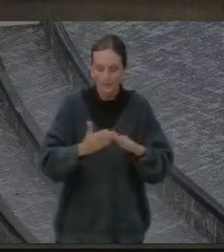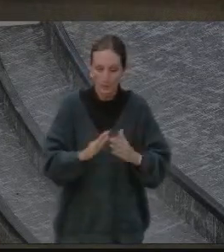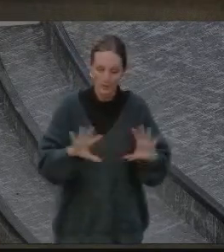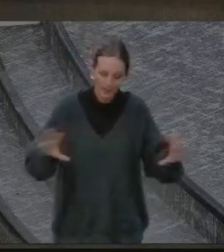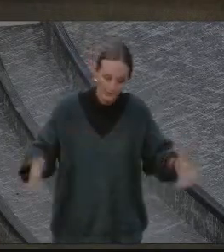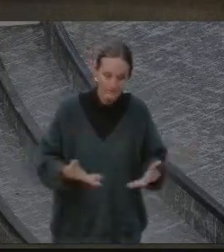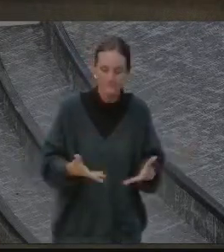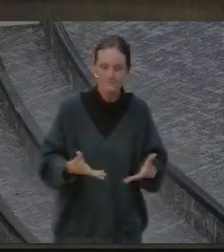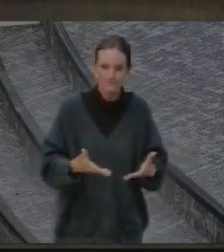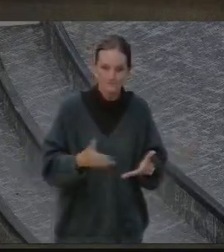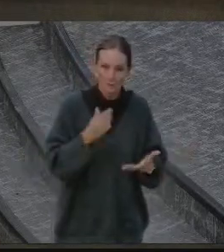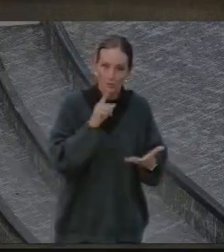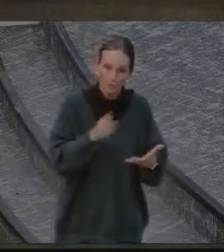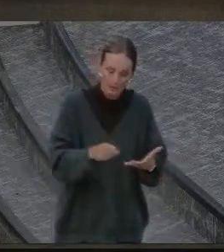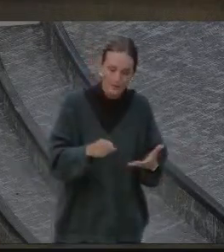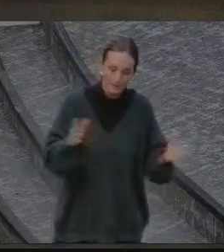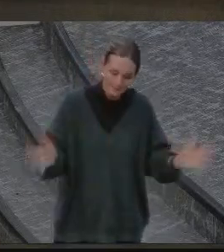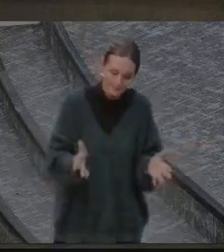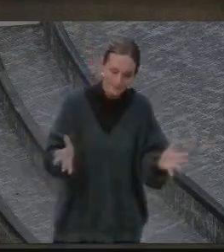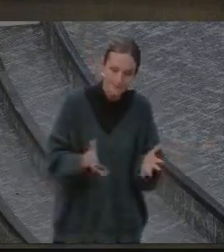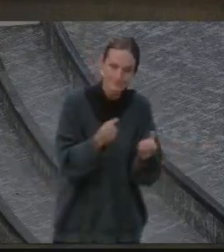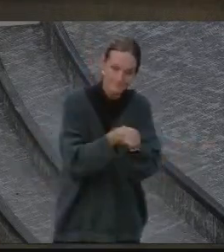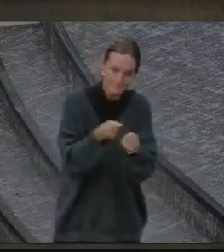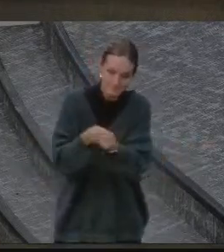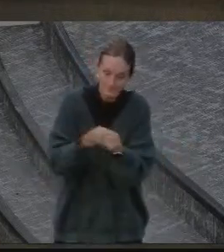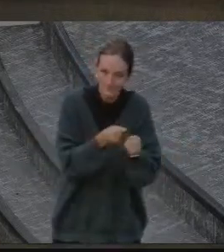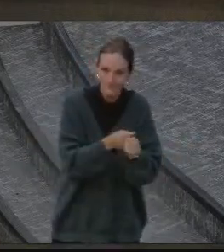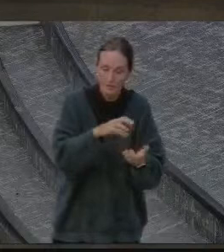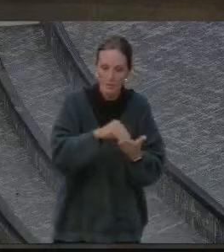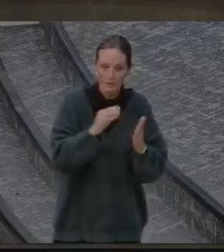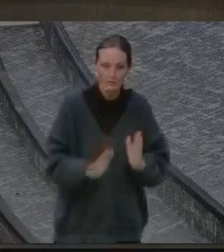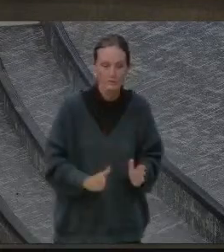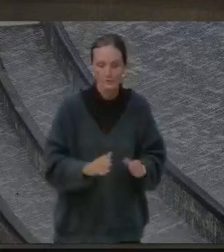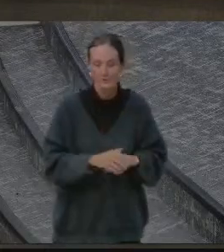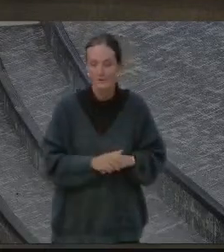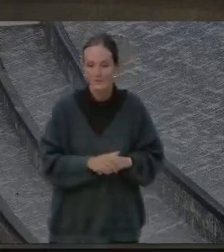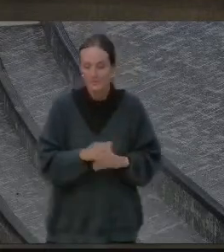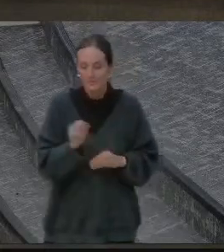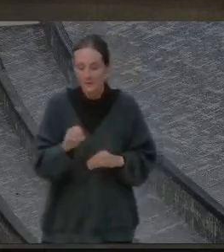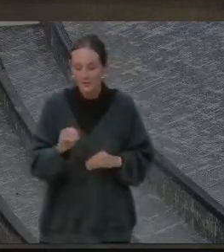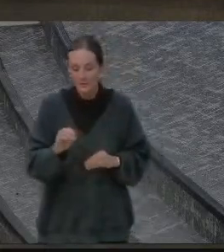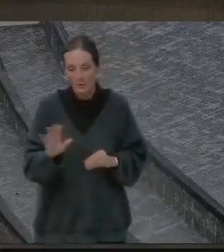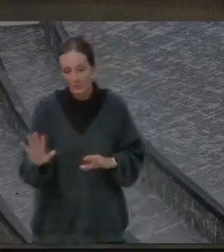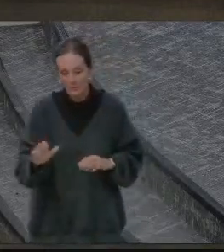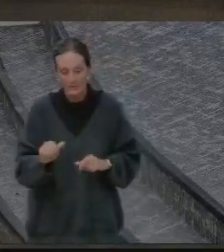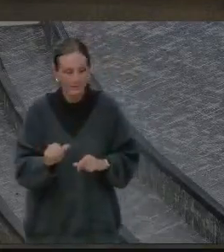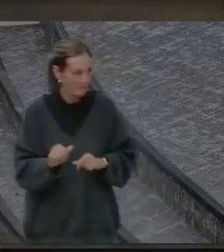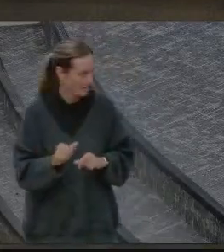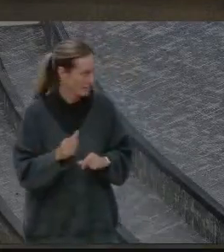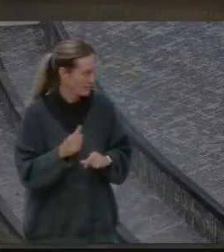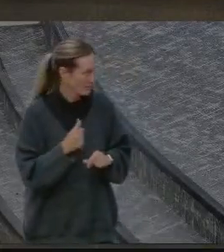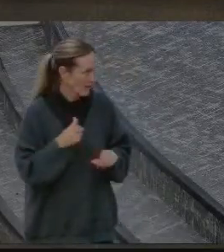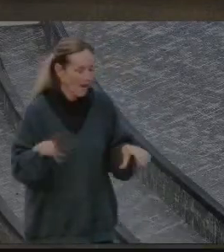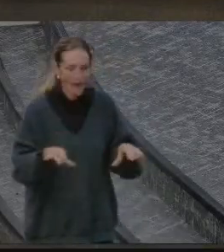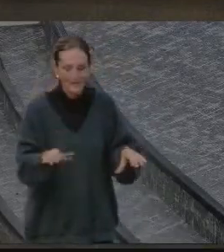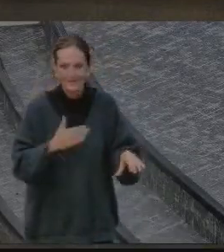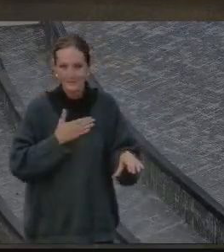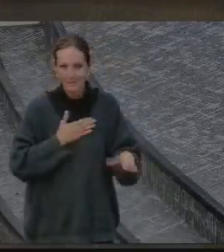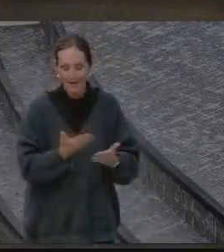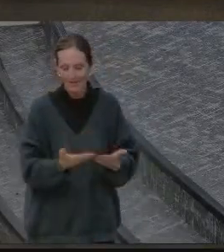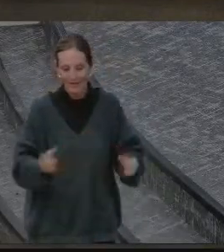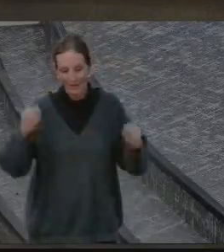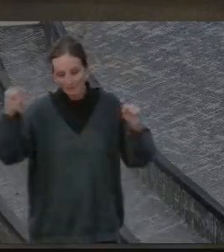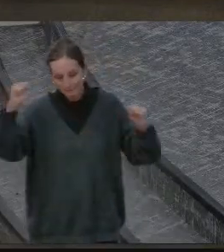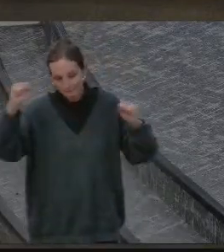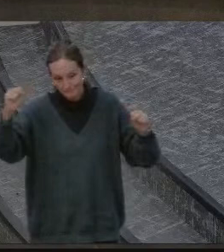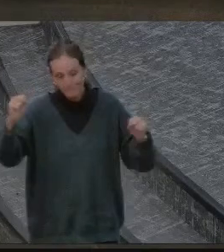day. And so I couldn't resist. I was like, Dr. Thomas is going to get me. But so I stood on the side. I was good and did my little thing, and then I walked off.